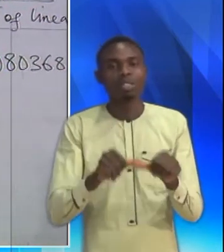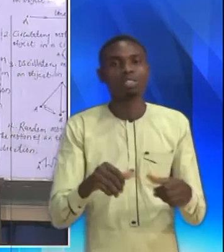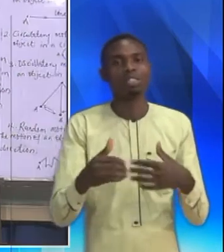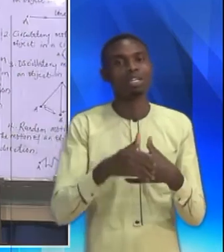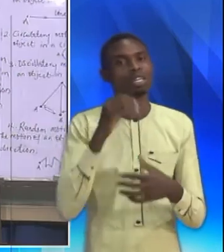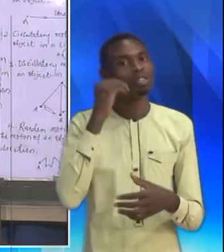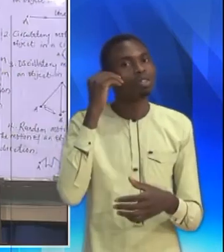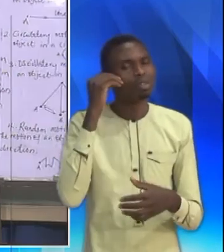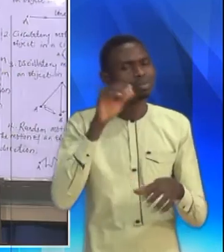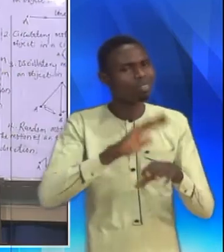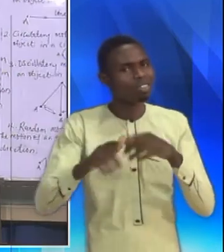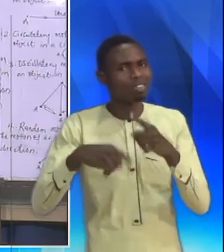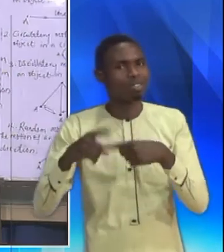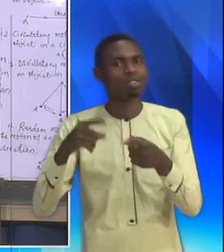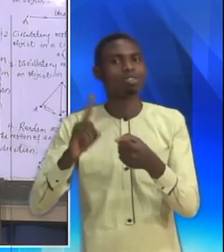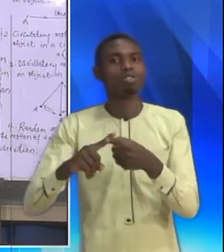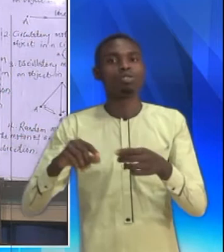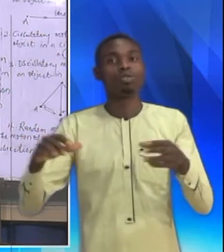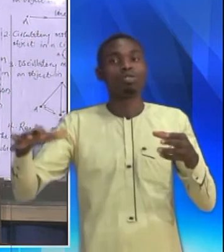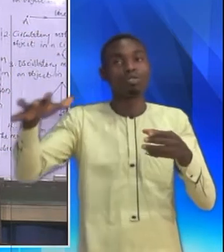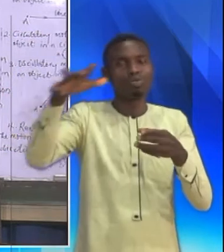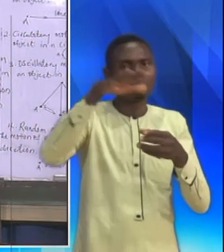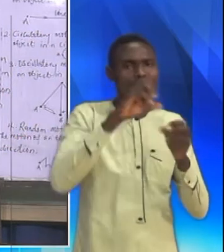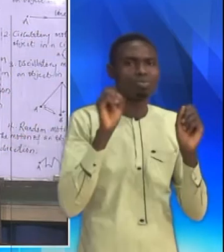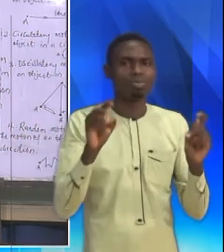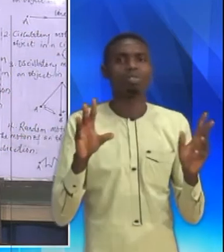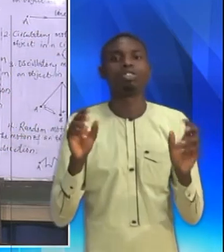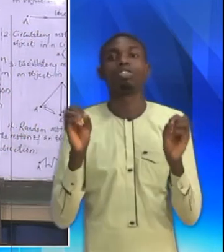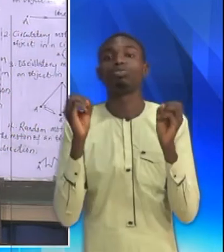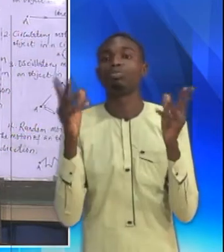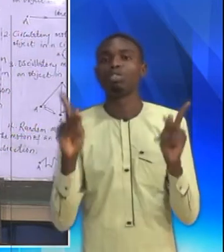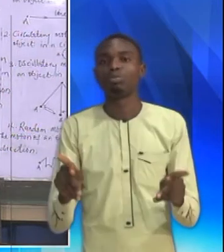avoid crowded places, and then